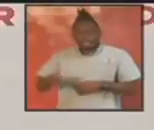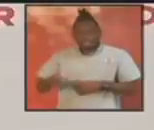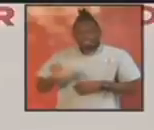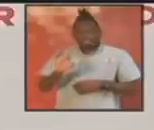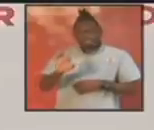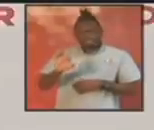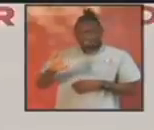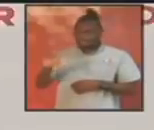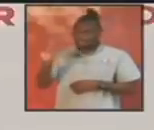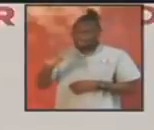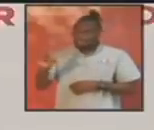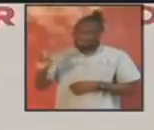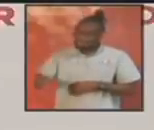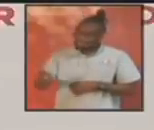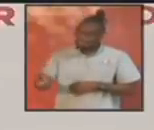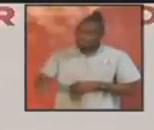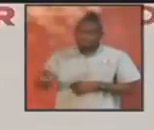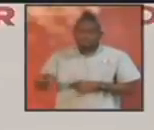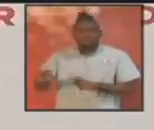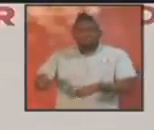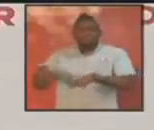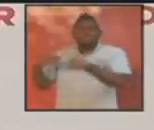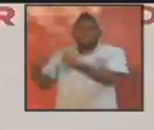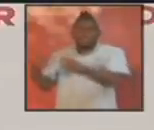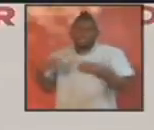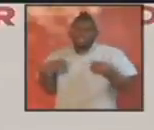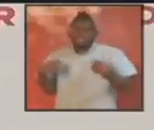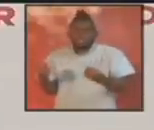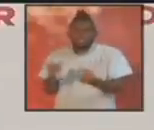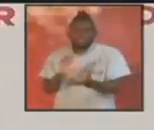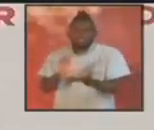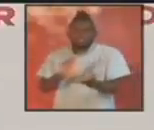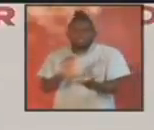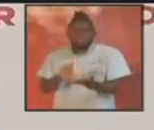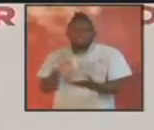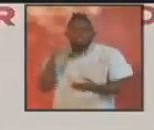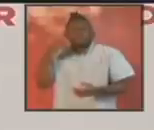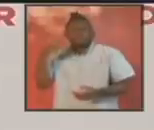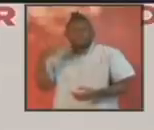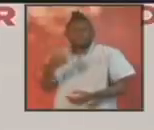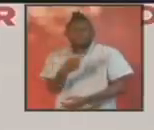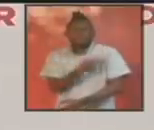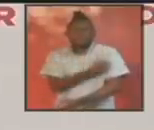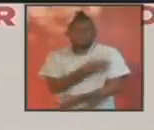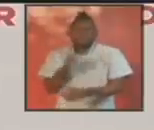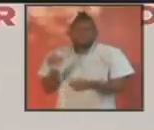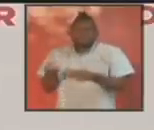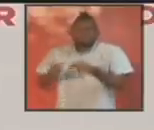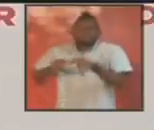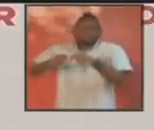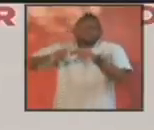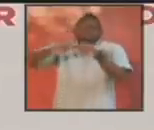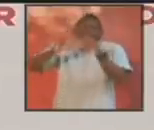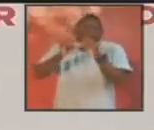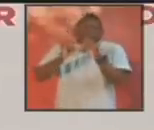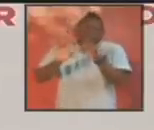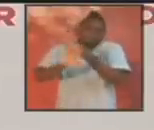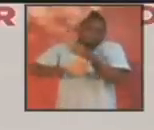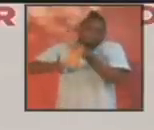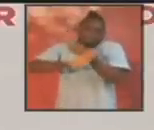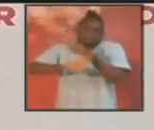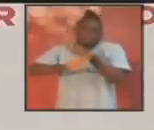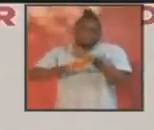the particular jurisdictions through the DHVs to get that number where we need it to be in the shortest possible period of time.